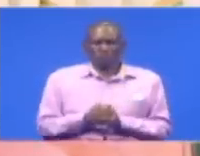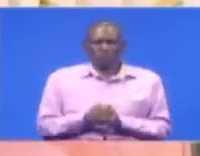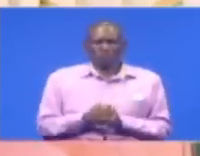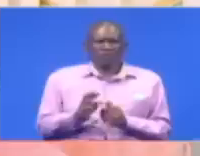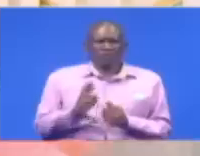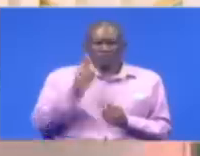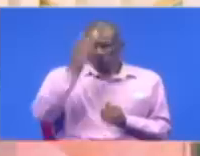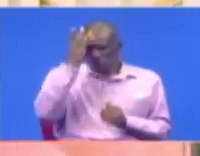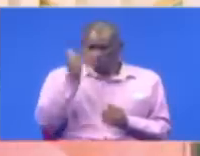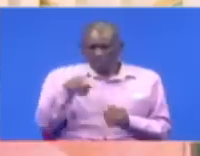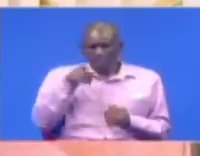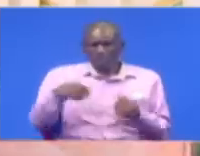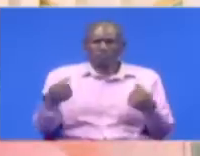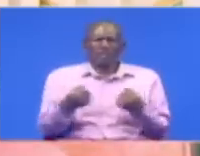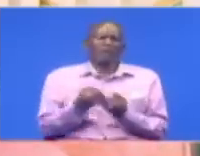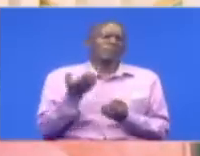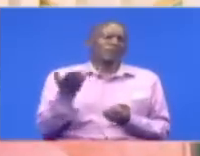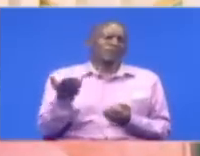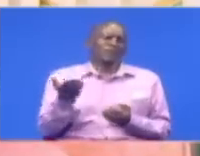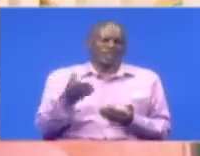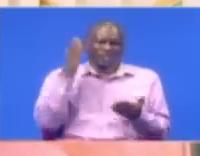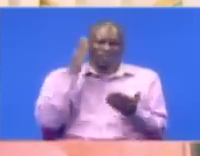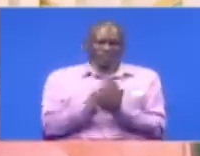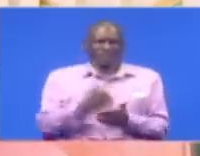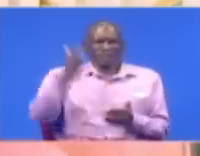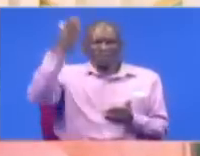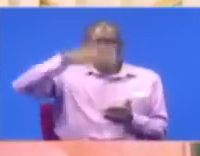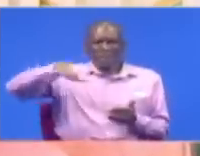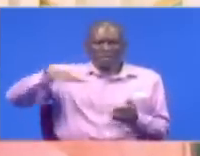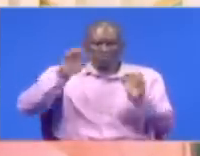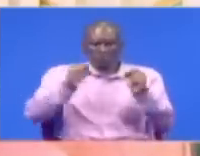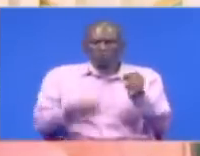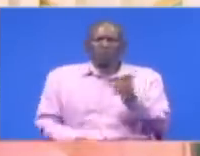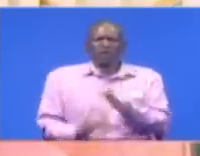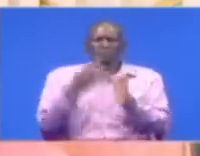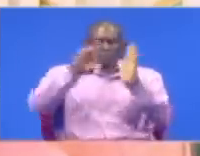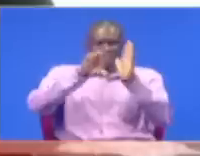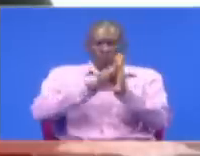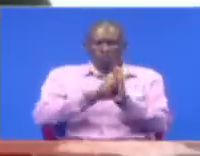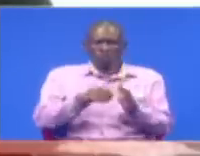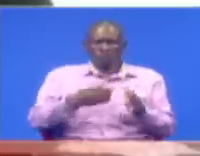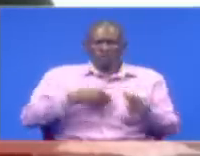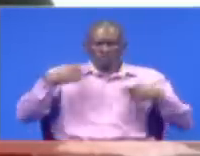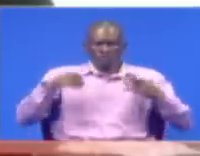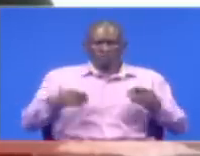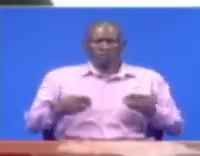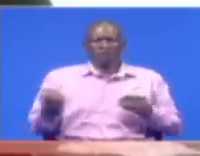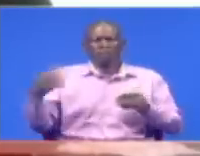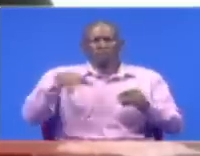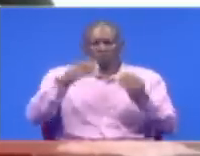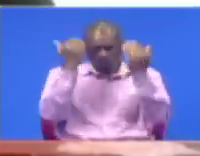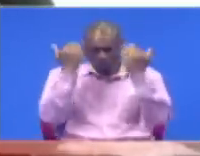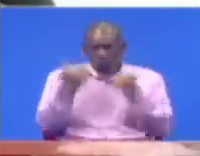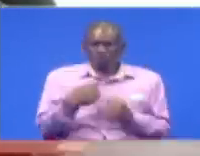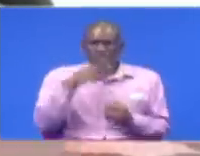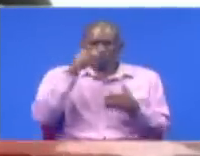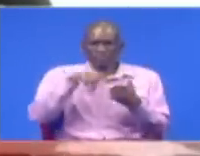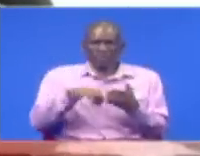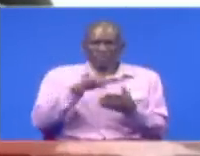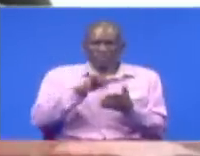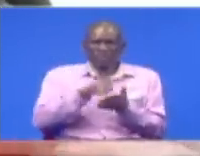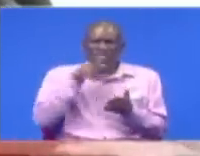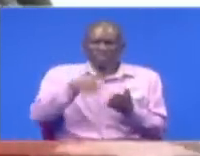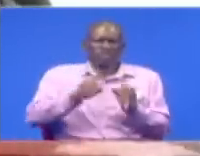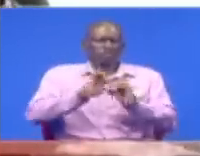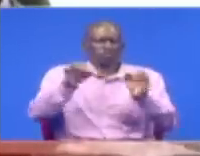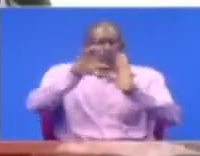Because this is going to happen. In fact, Parliament may pass a law. There will be people running to your court to say this is